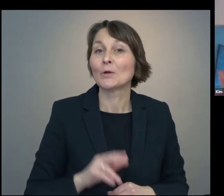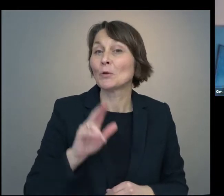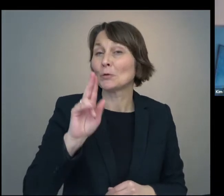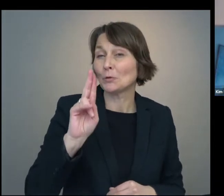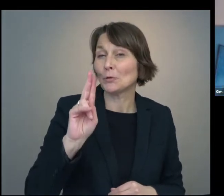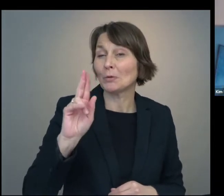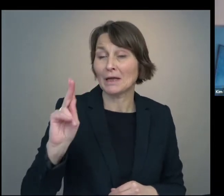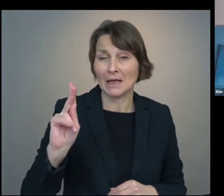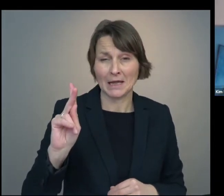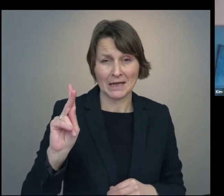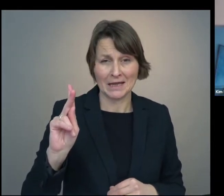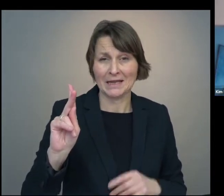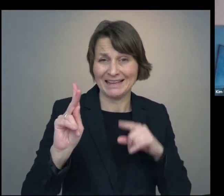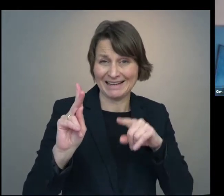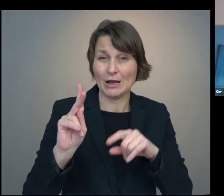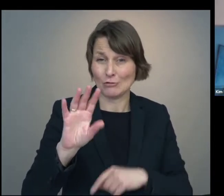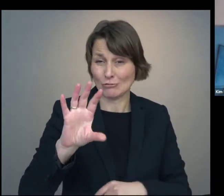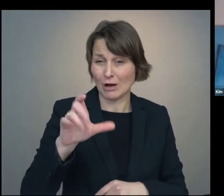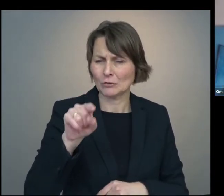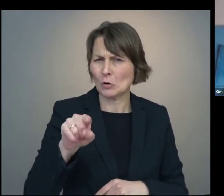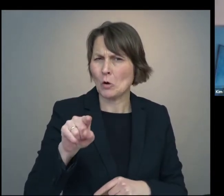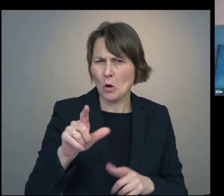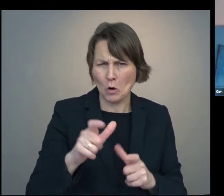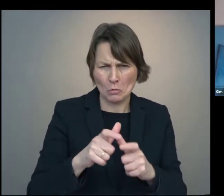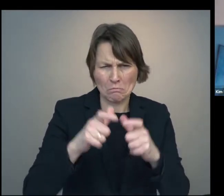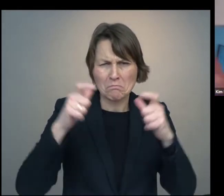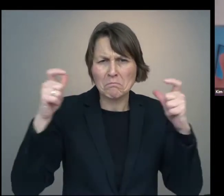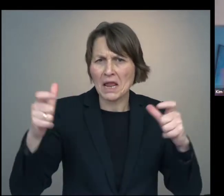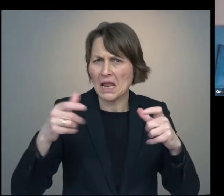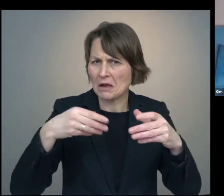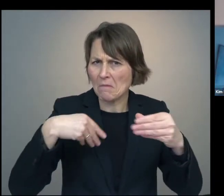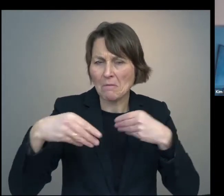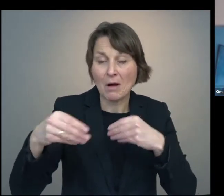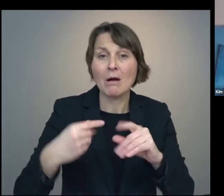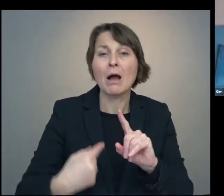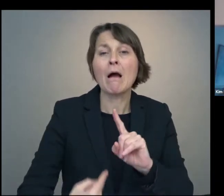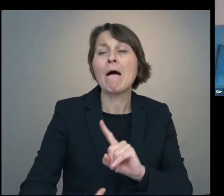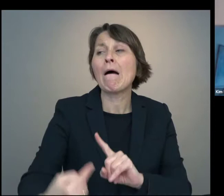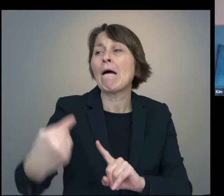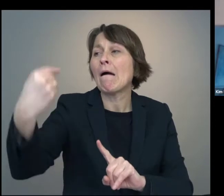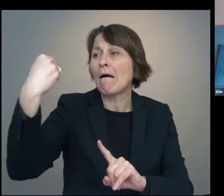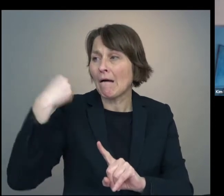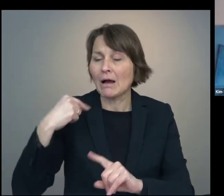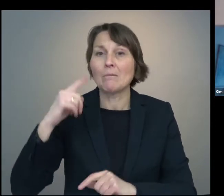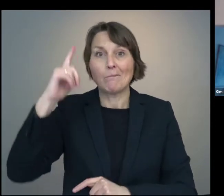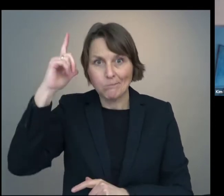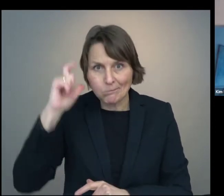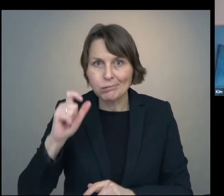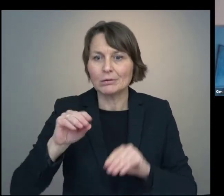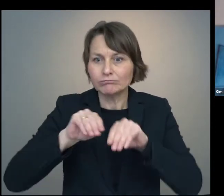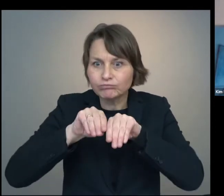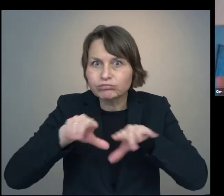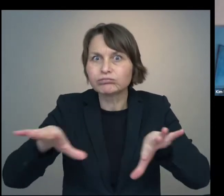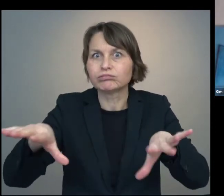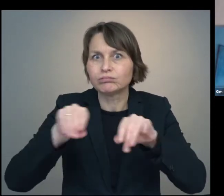been a huge market for Umbraco since the very, very early days.